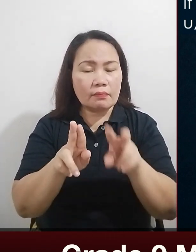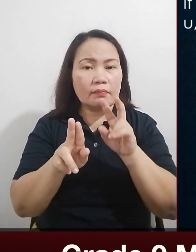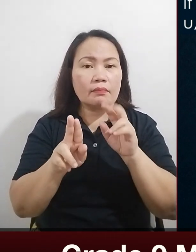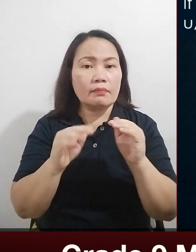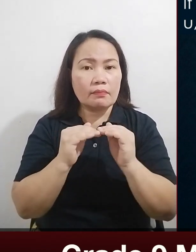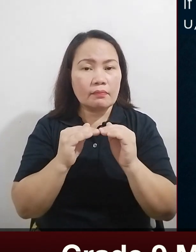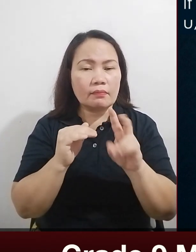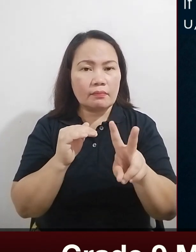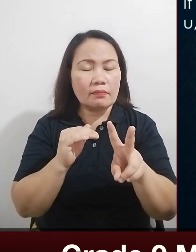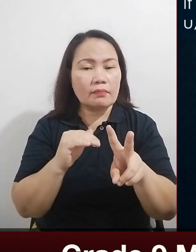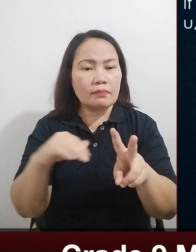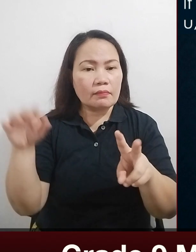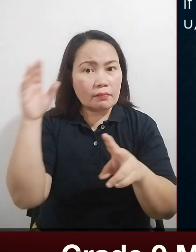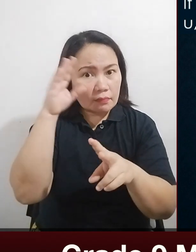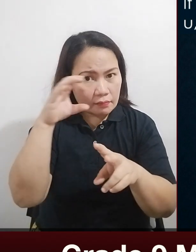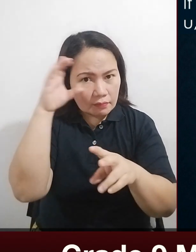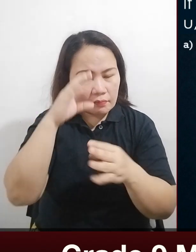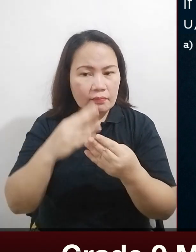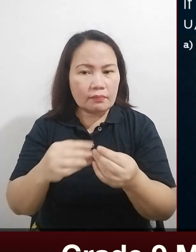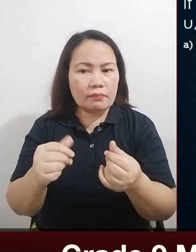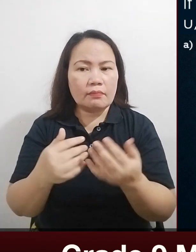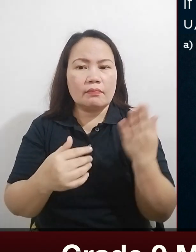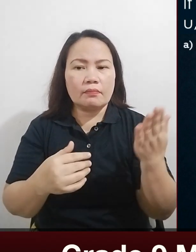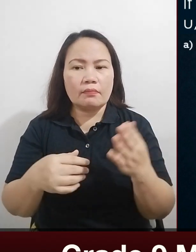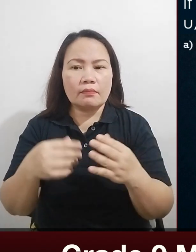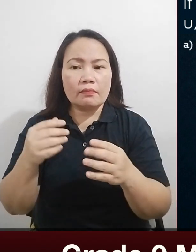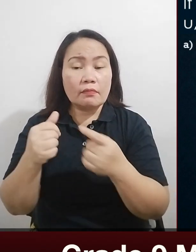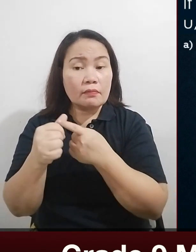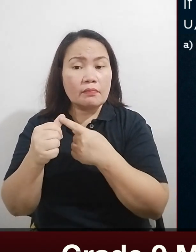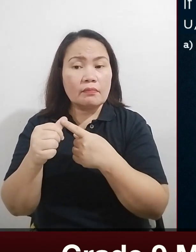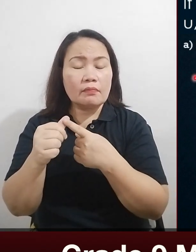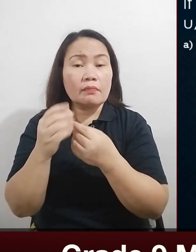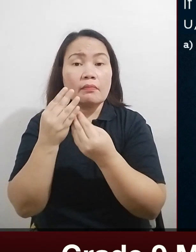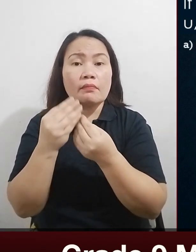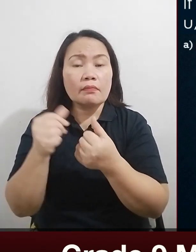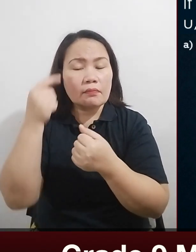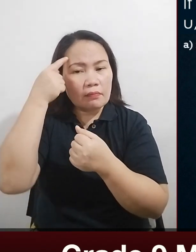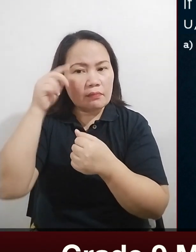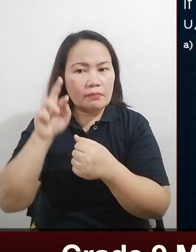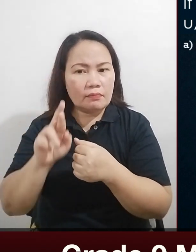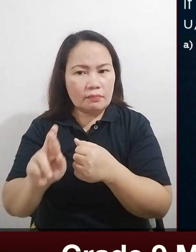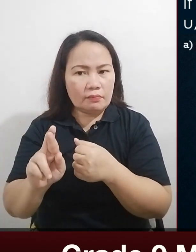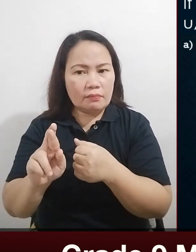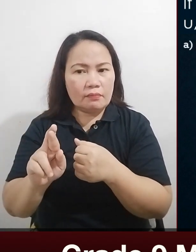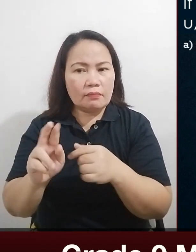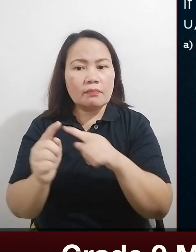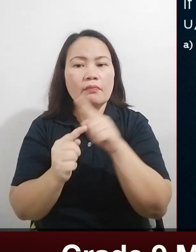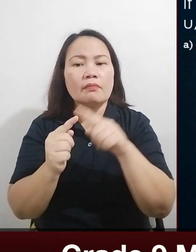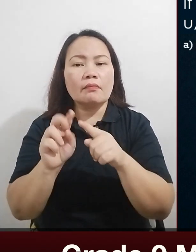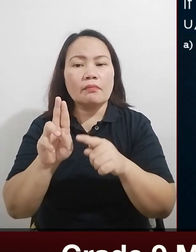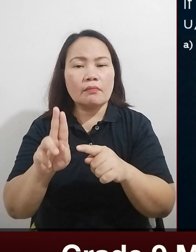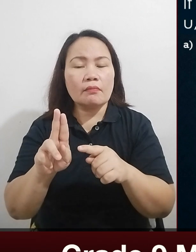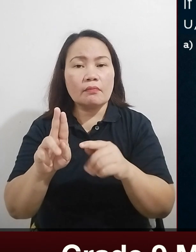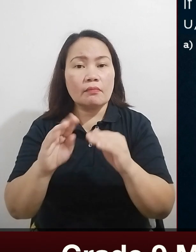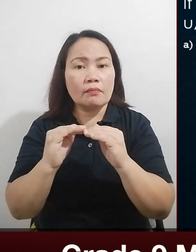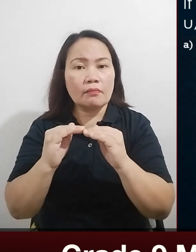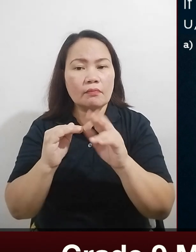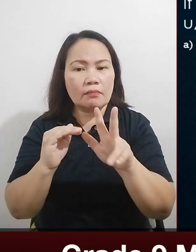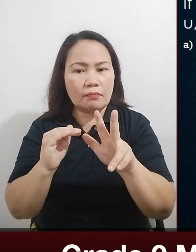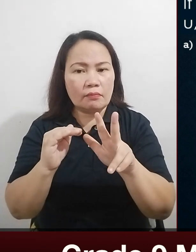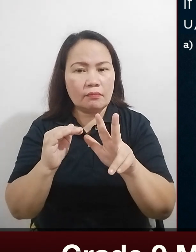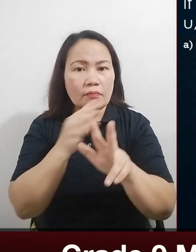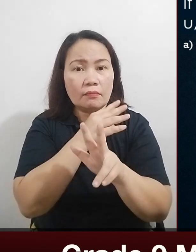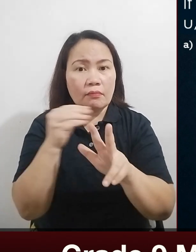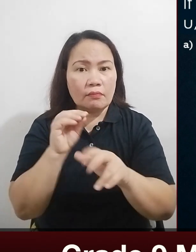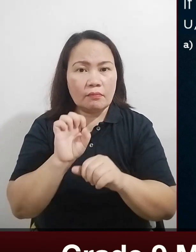2. Find the following. So, first, solve for r. So, ano maging value ng r when